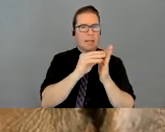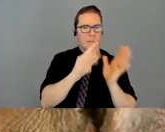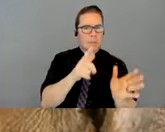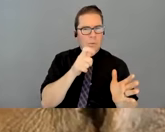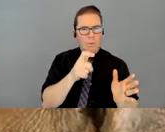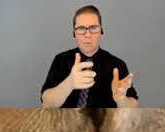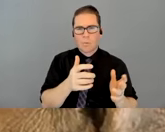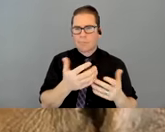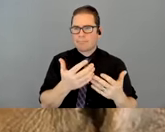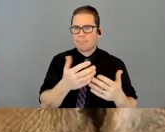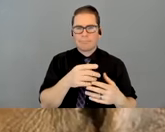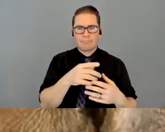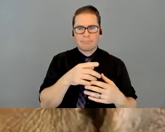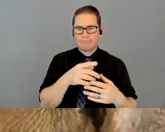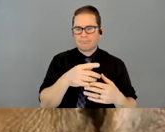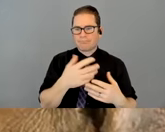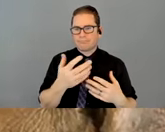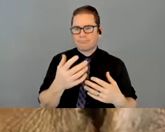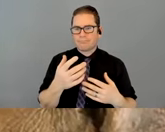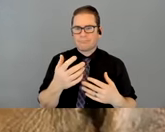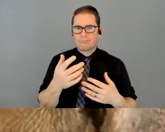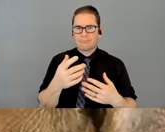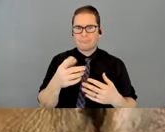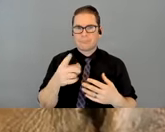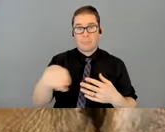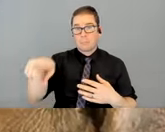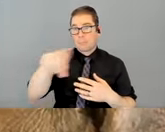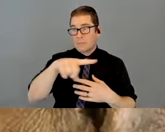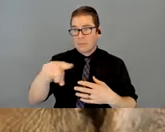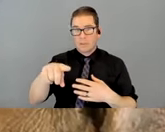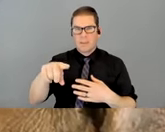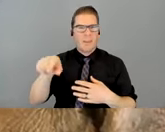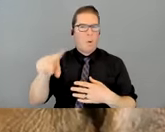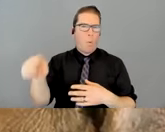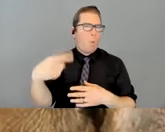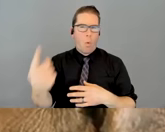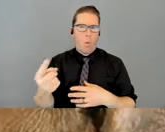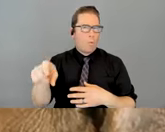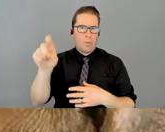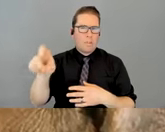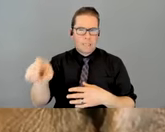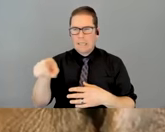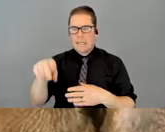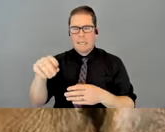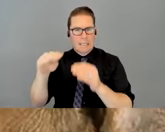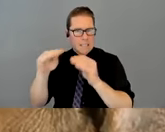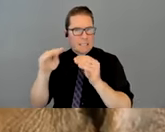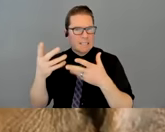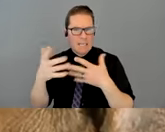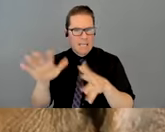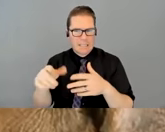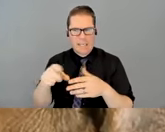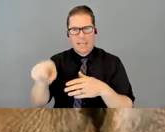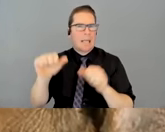their only need is for us to help them through the learning process, right? And they're ready for that, and they can do the homework and